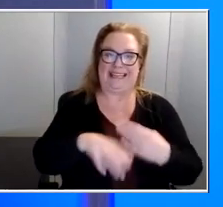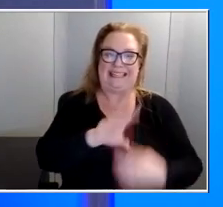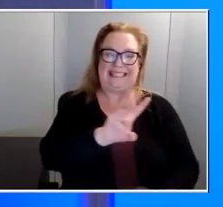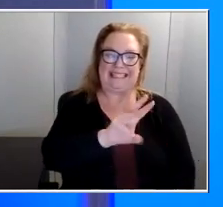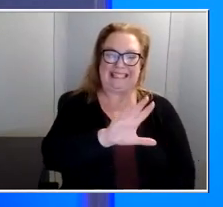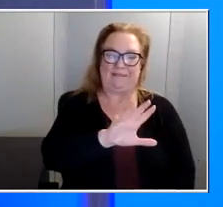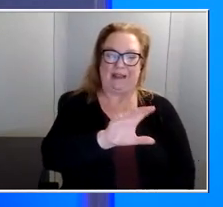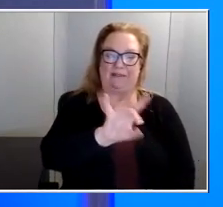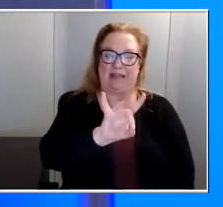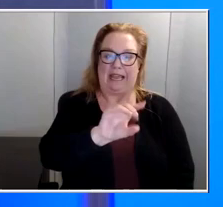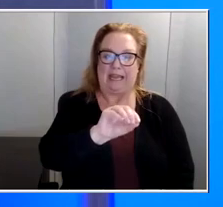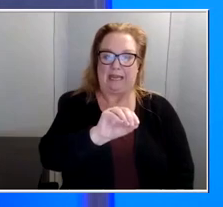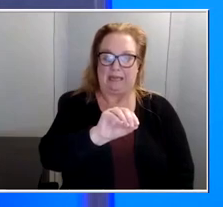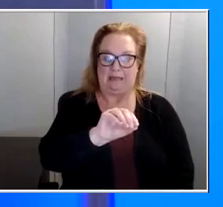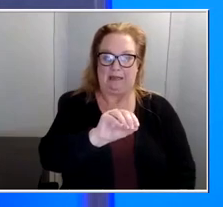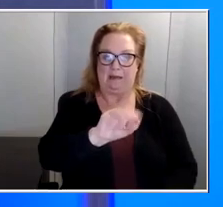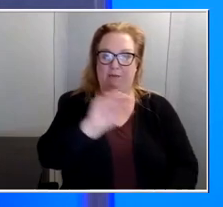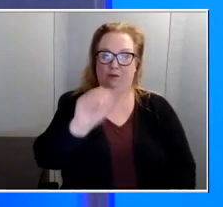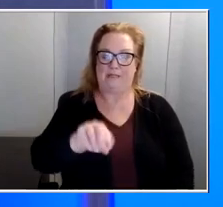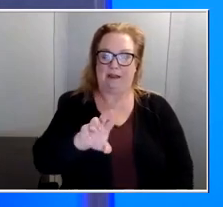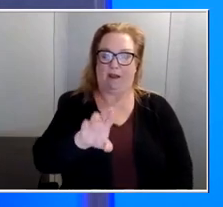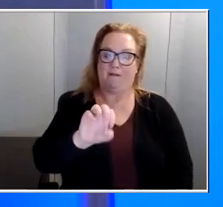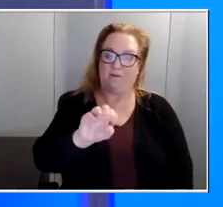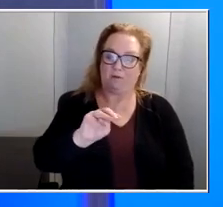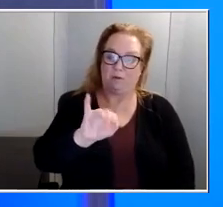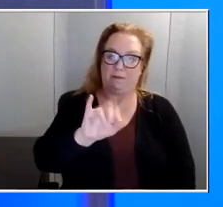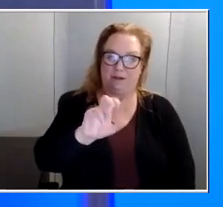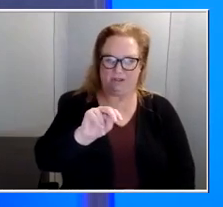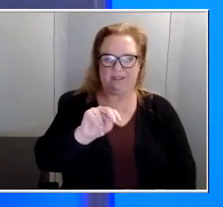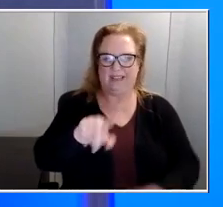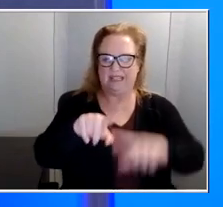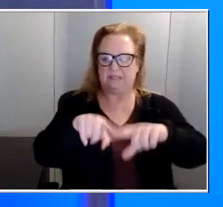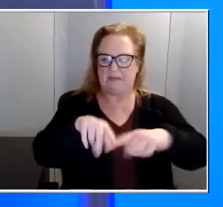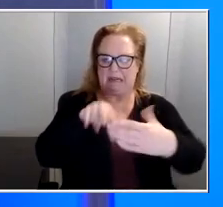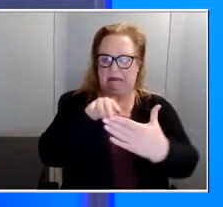on which study one looks at. So